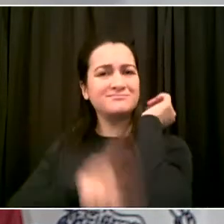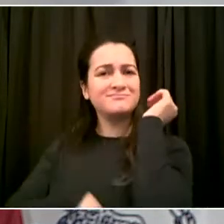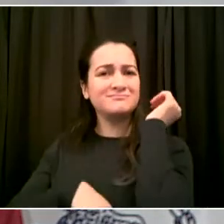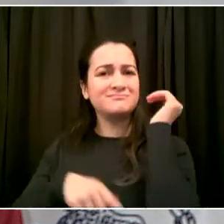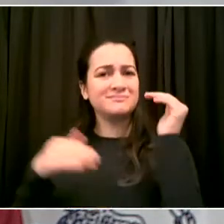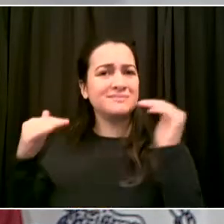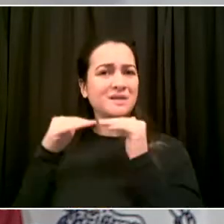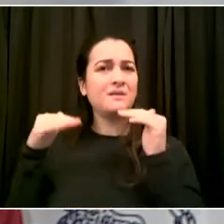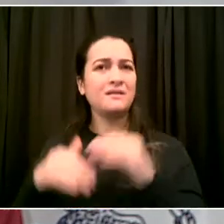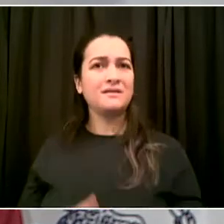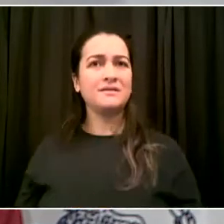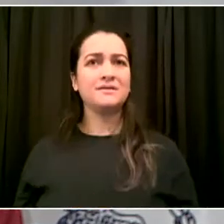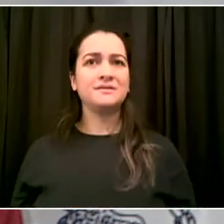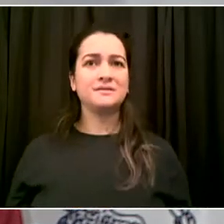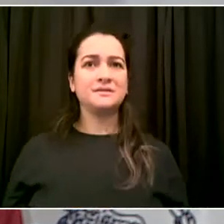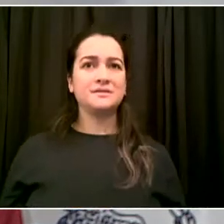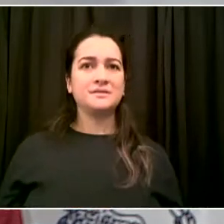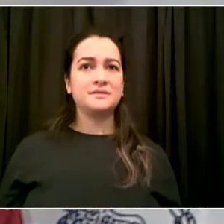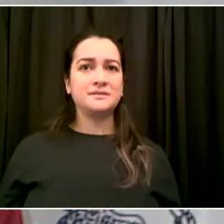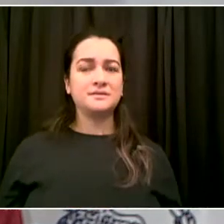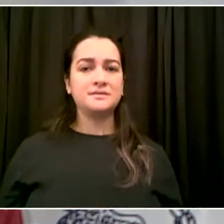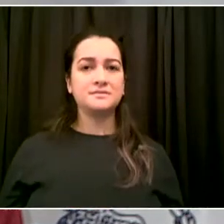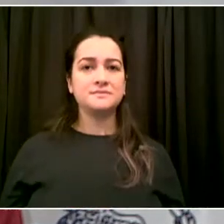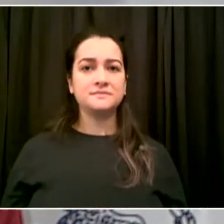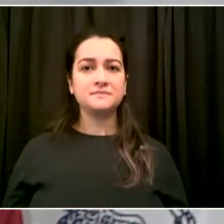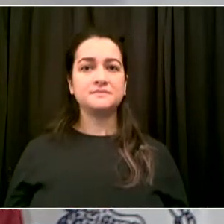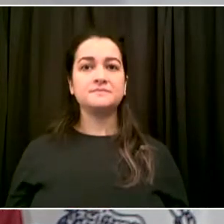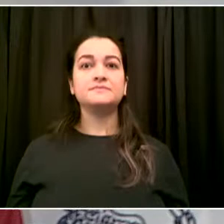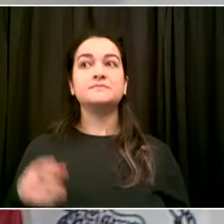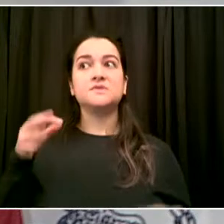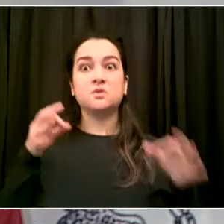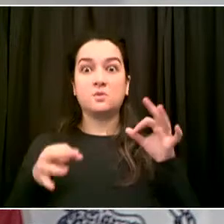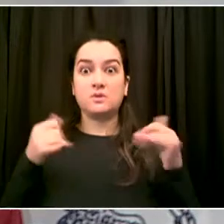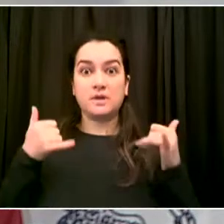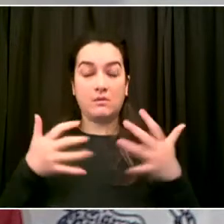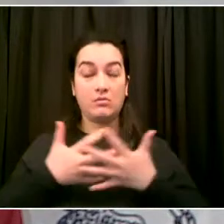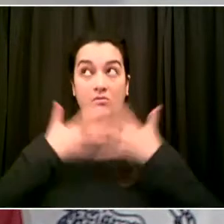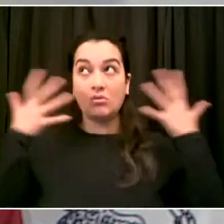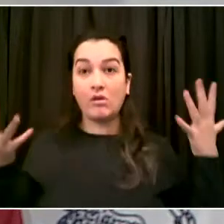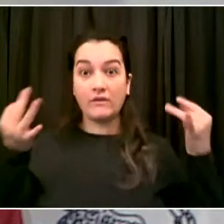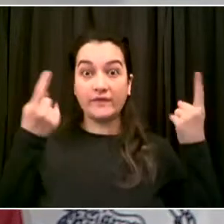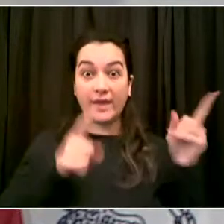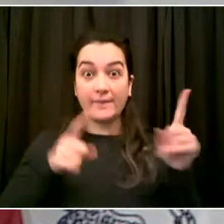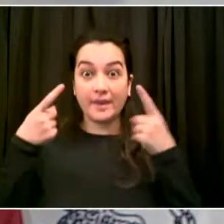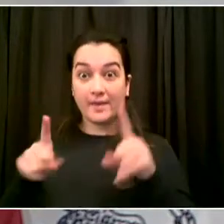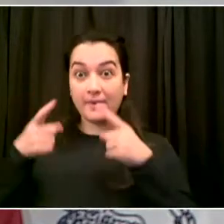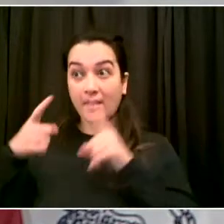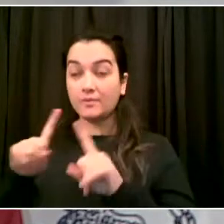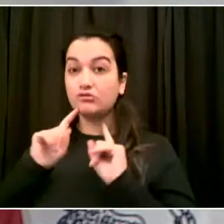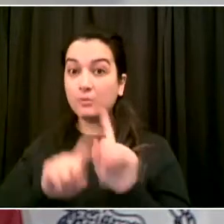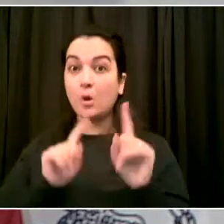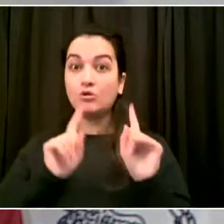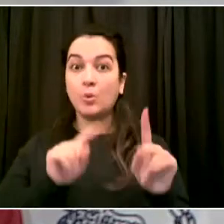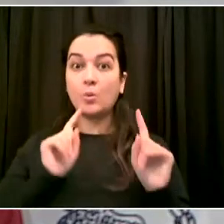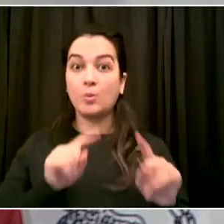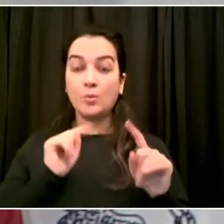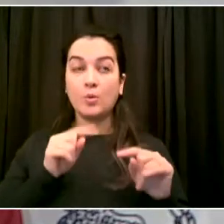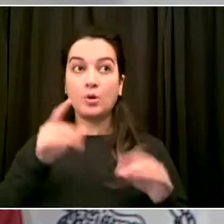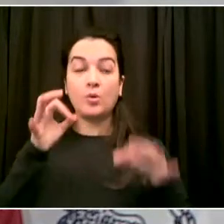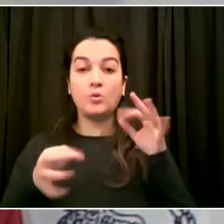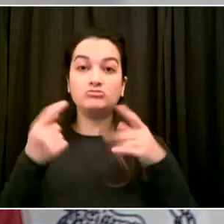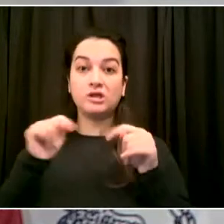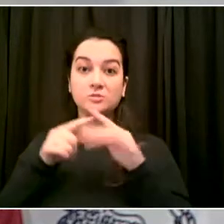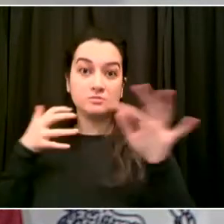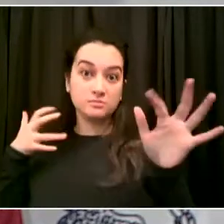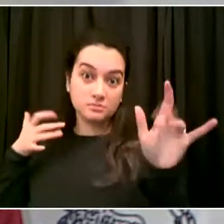I renew my call that we vaccinate all court workers, all